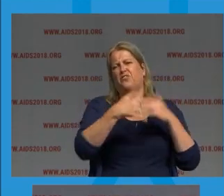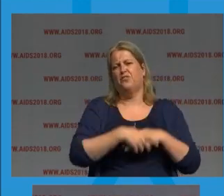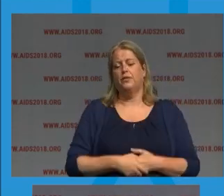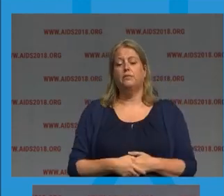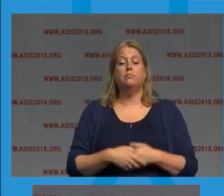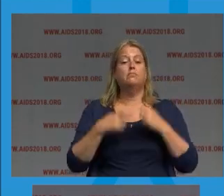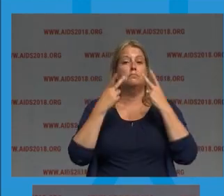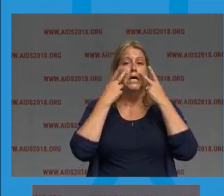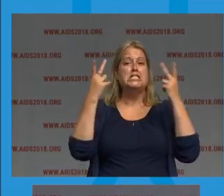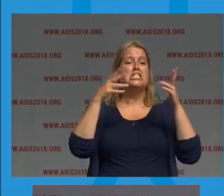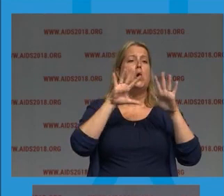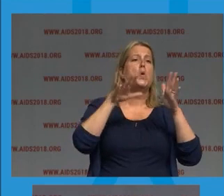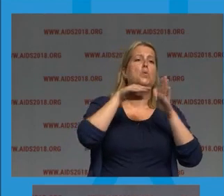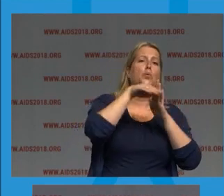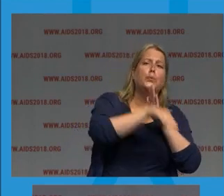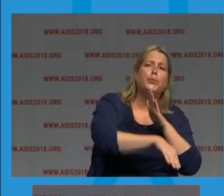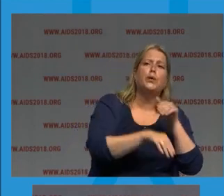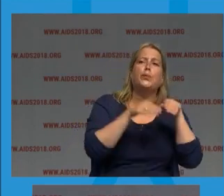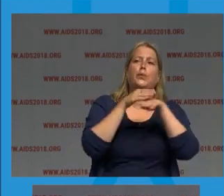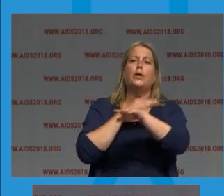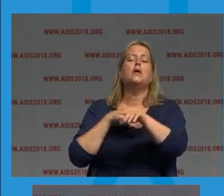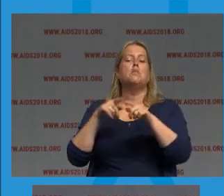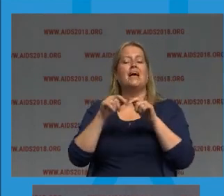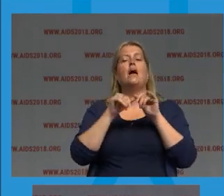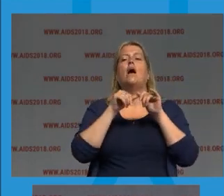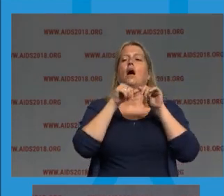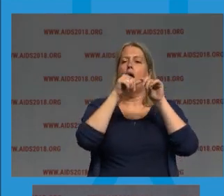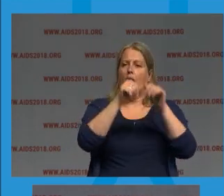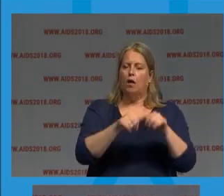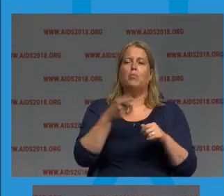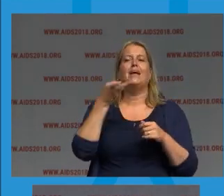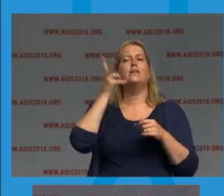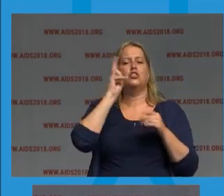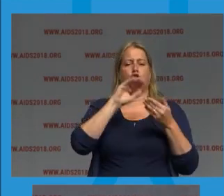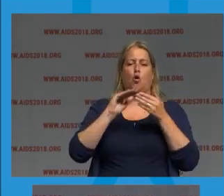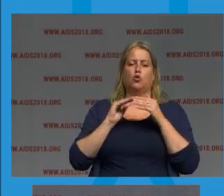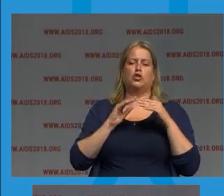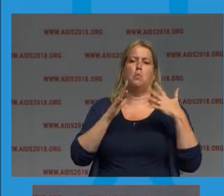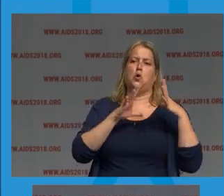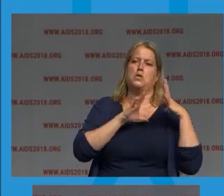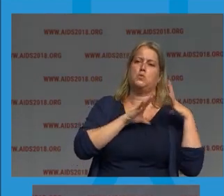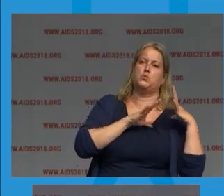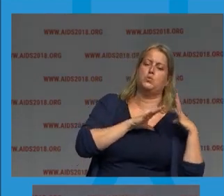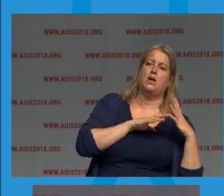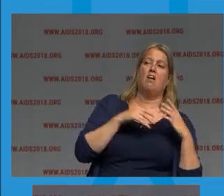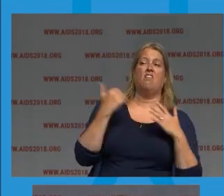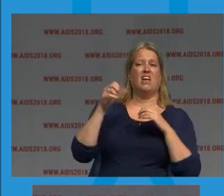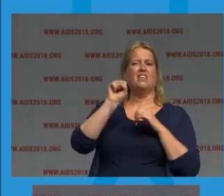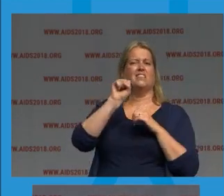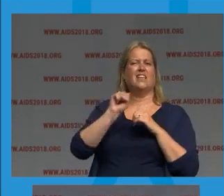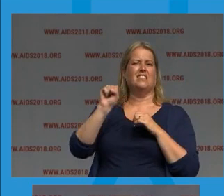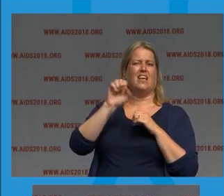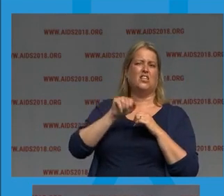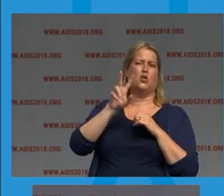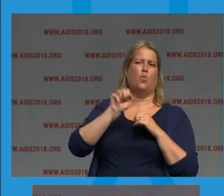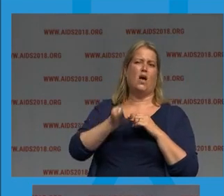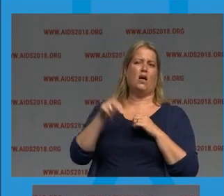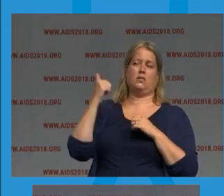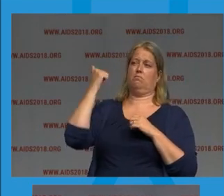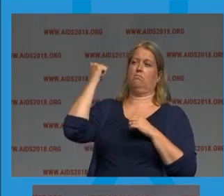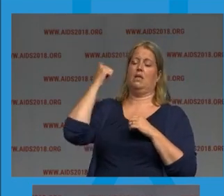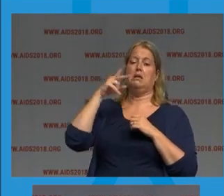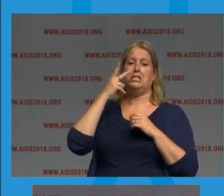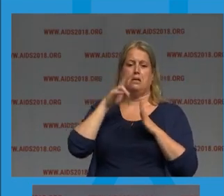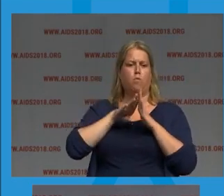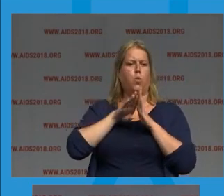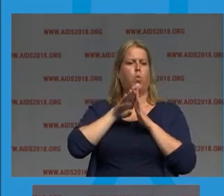seeing overall declines, we're seeing increasing burdens among indigenous communities. In Saskatchewan, you're seeing incredible increases